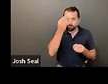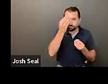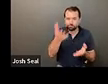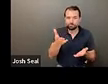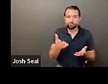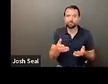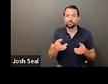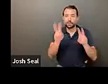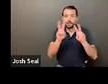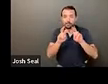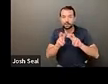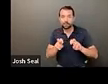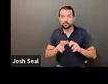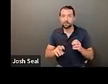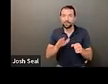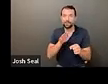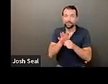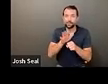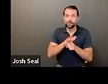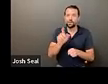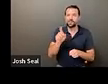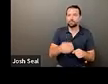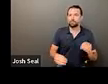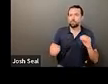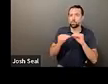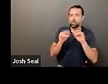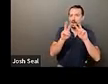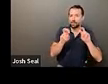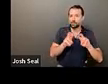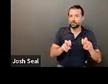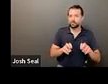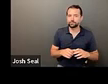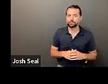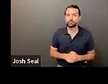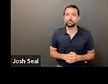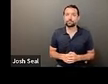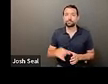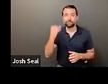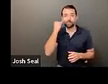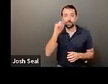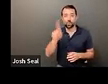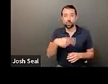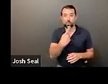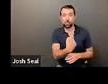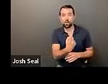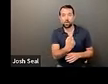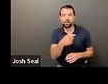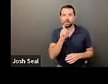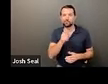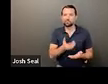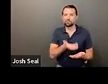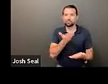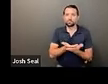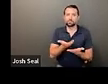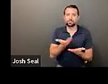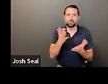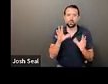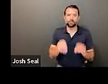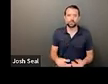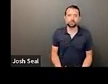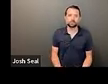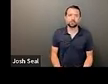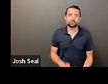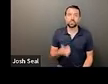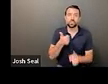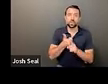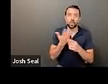considered. And if so, explain why that was adequate, and then determination of adverse effect. So